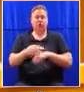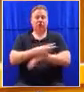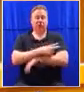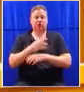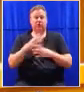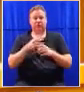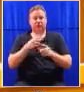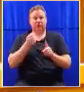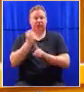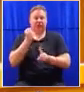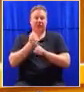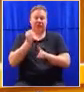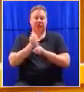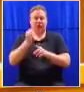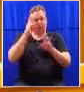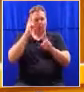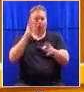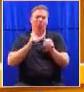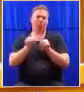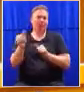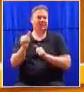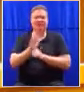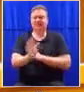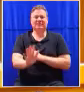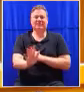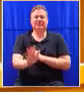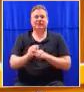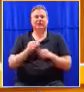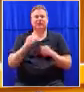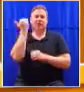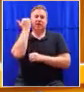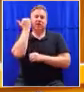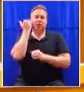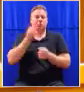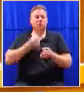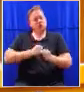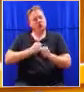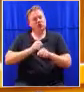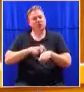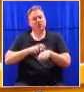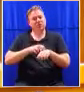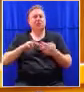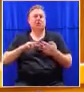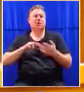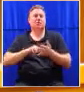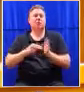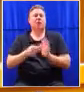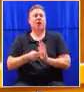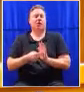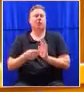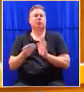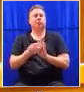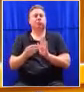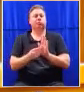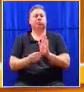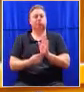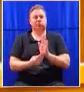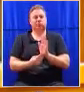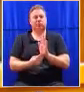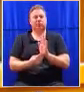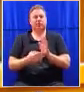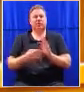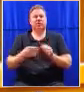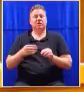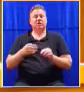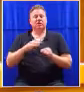best. Government strategy has to be grounded in concrete plans which will force the curve of infections